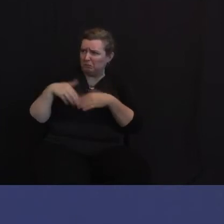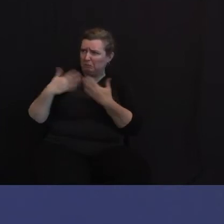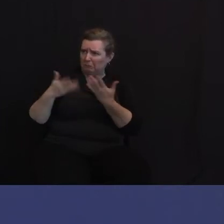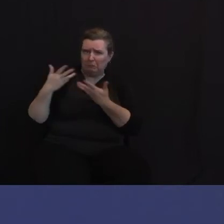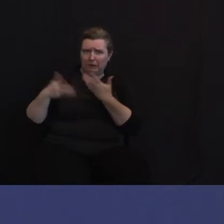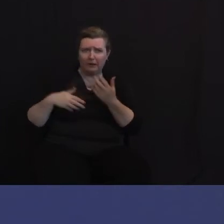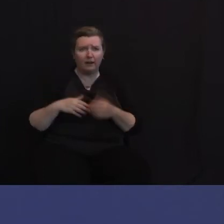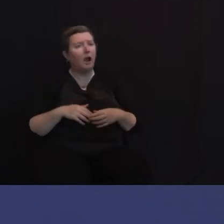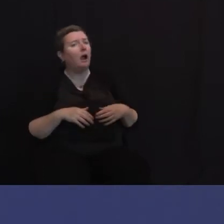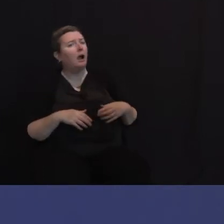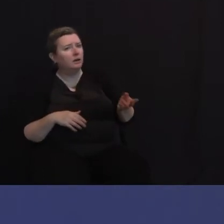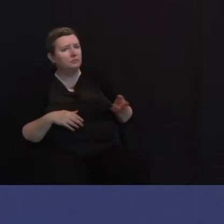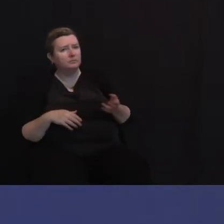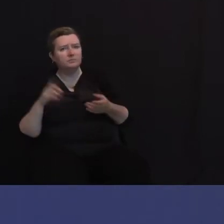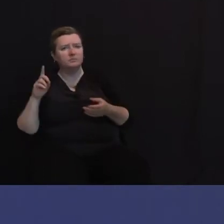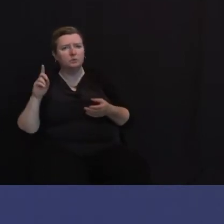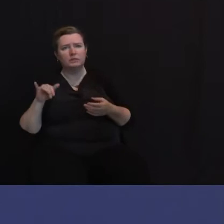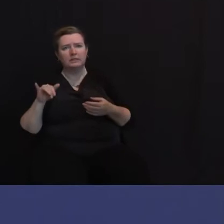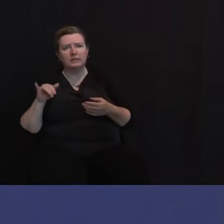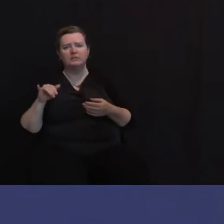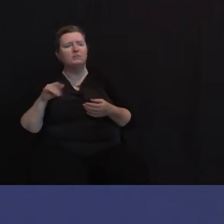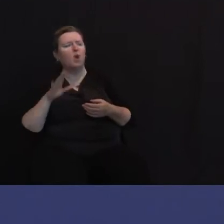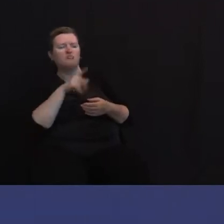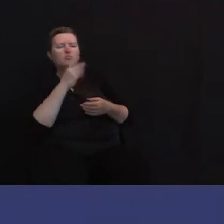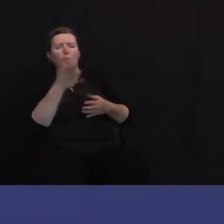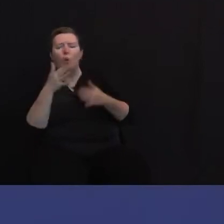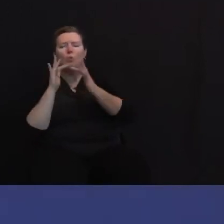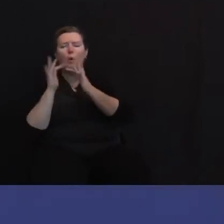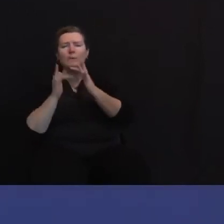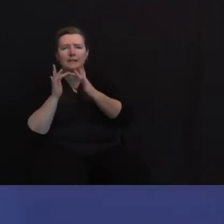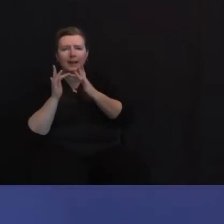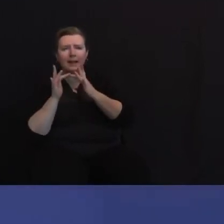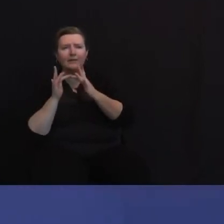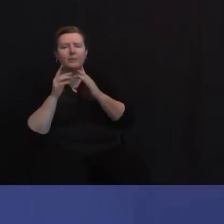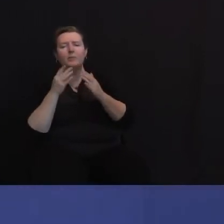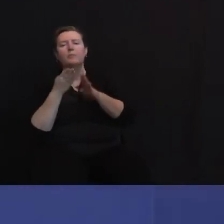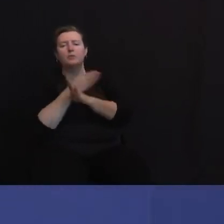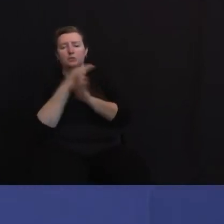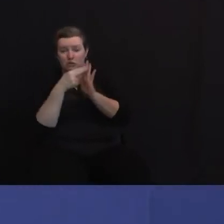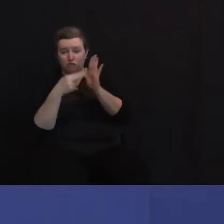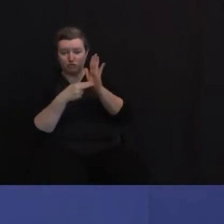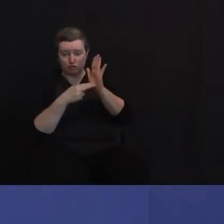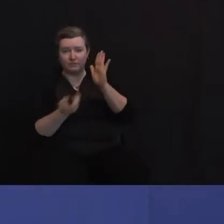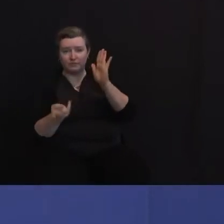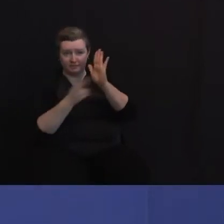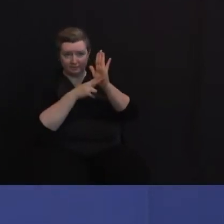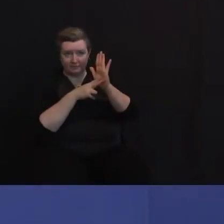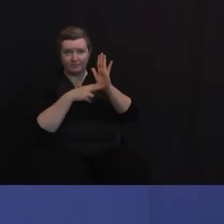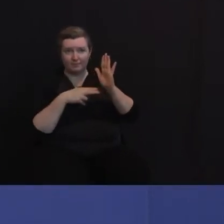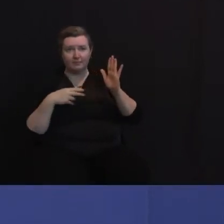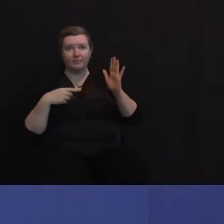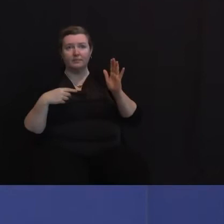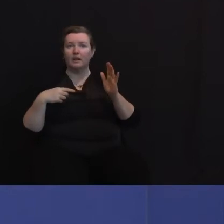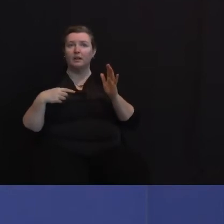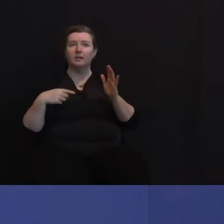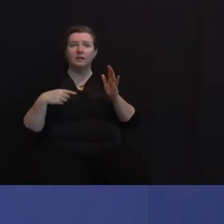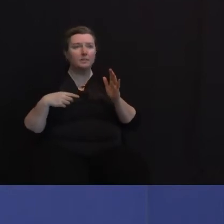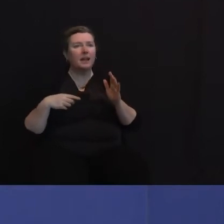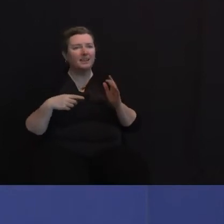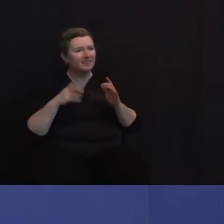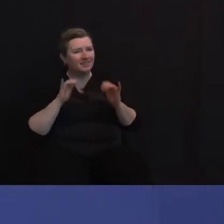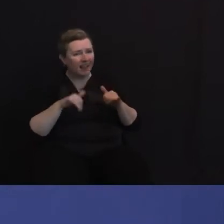Go on the site. You can pre-register. Have not pre-registered. You can You do can it now, now. now you